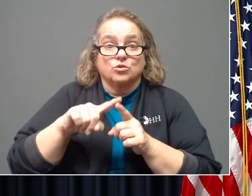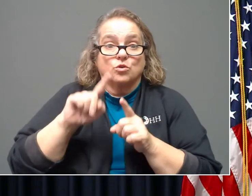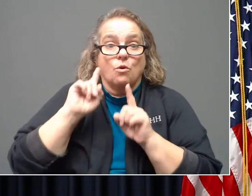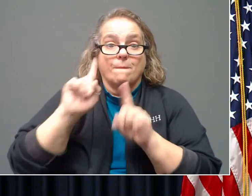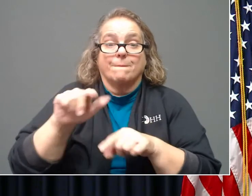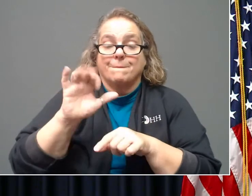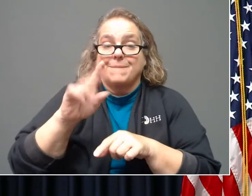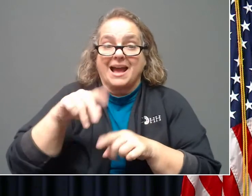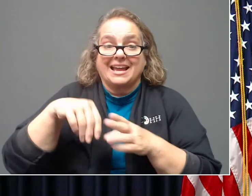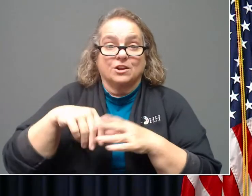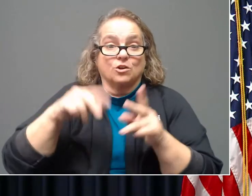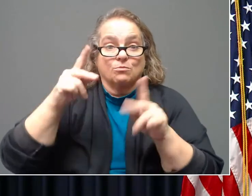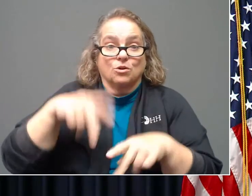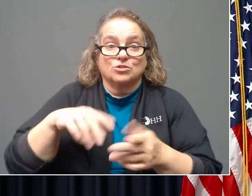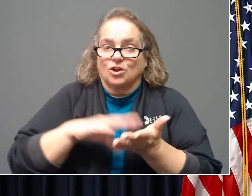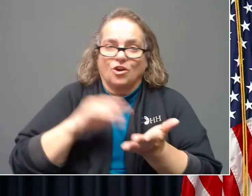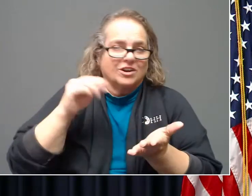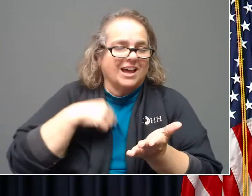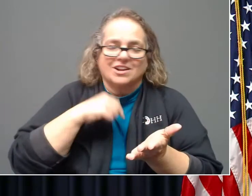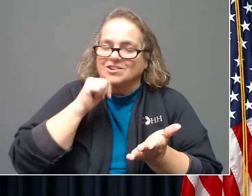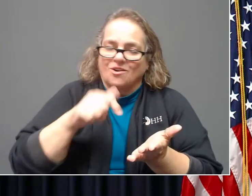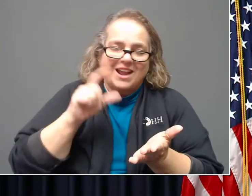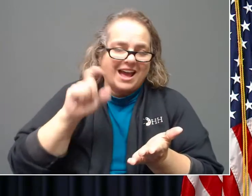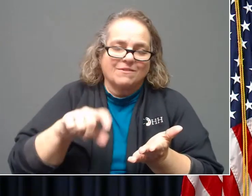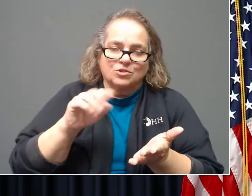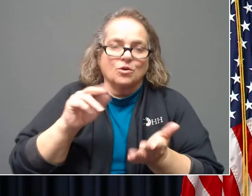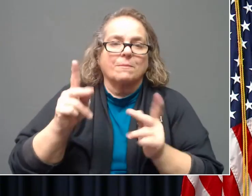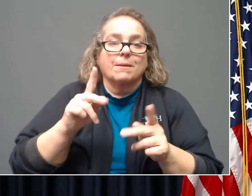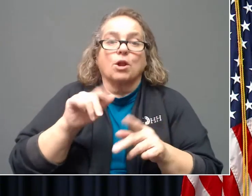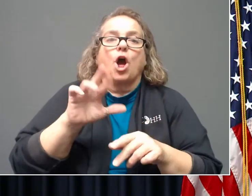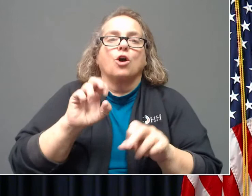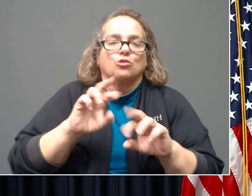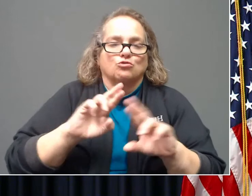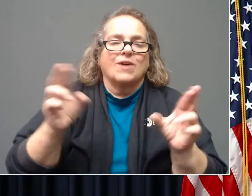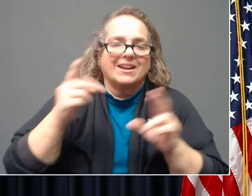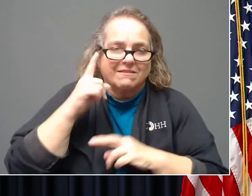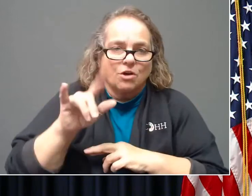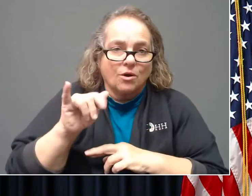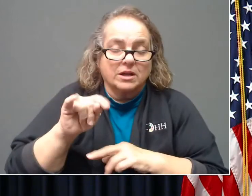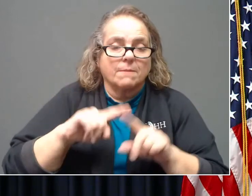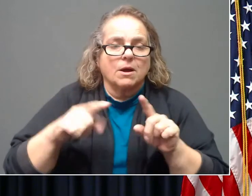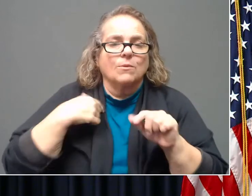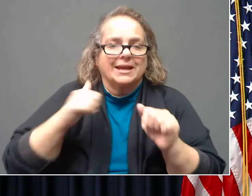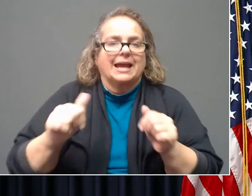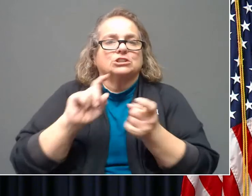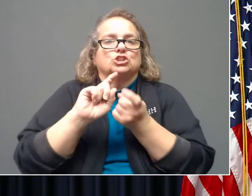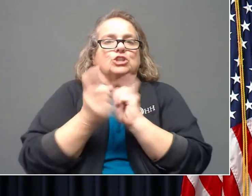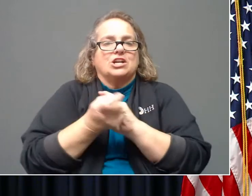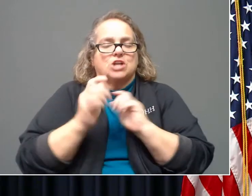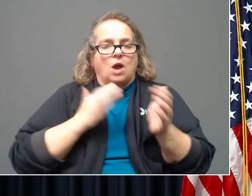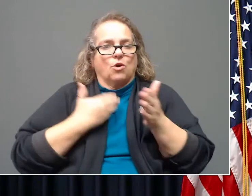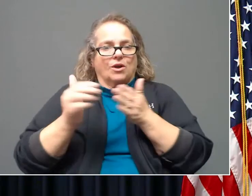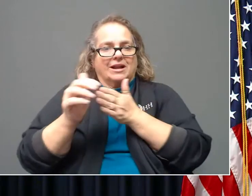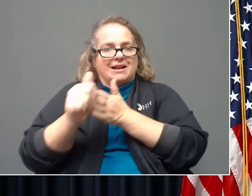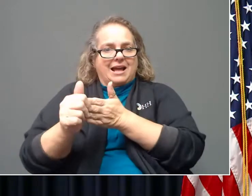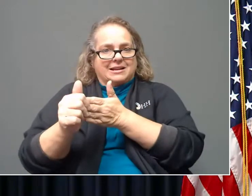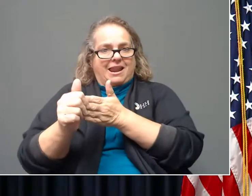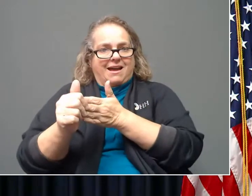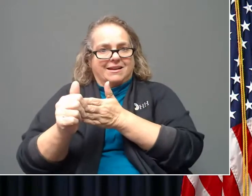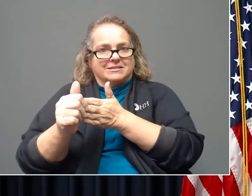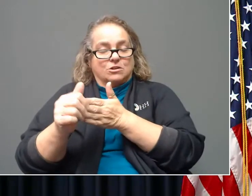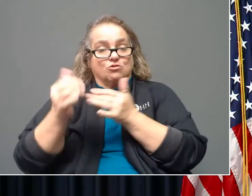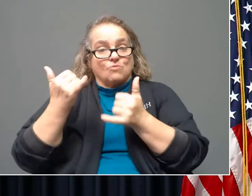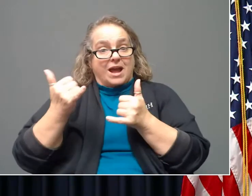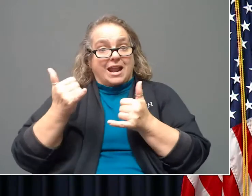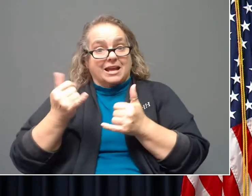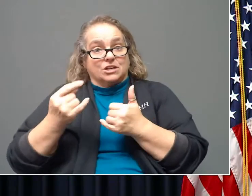executive order. People are ready for it. What we will be able to do is change our guidance. that right now suggests